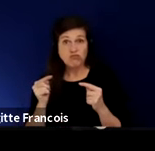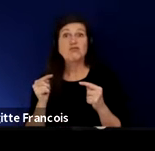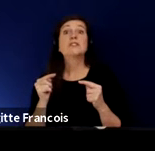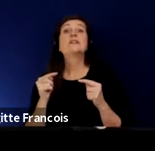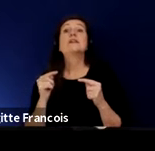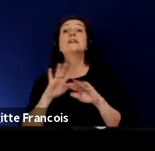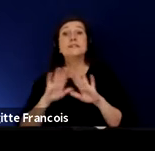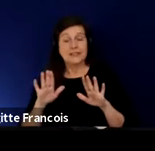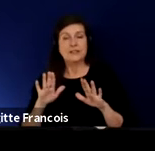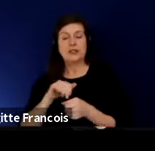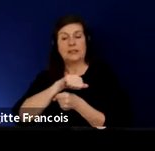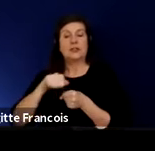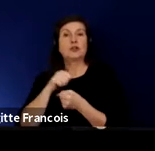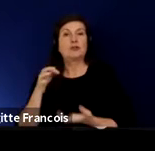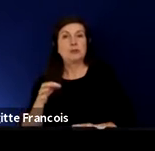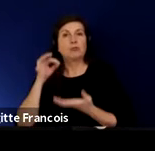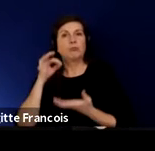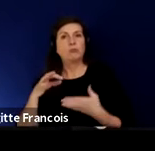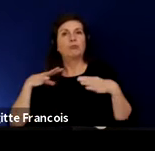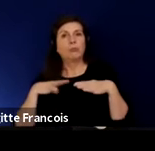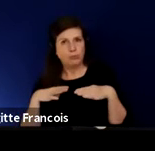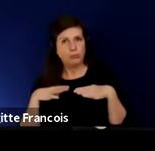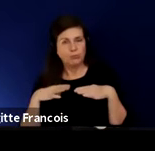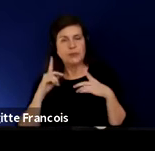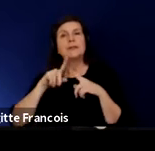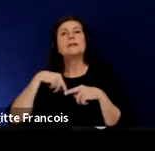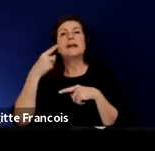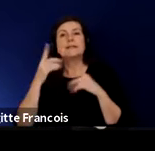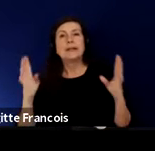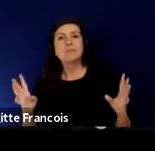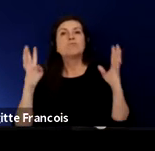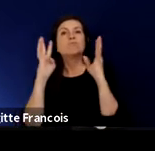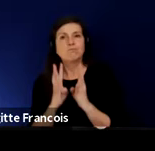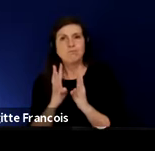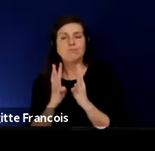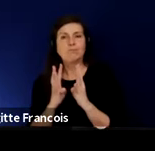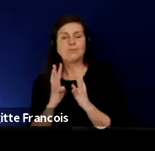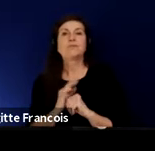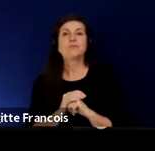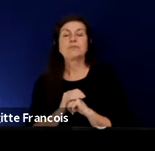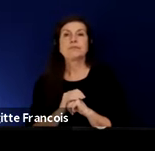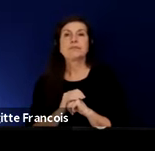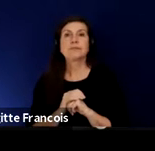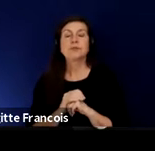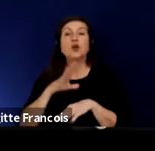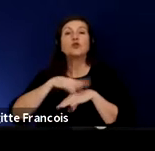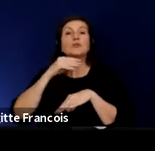the coffee break, and then we reconvene at 5 to 2 Swedish